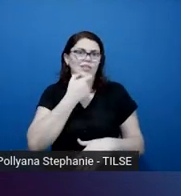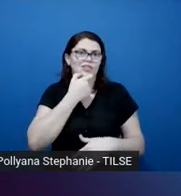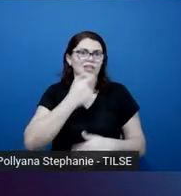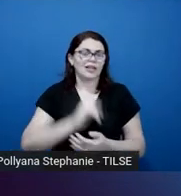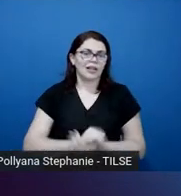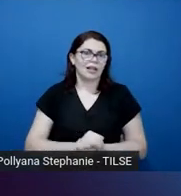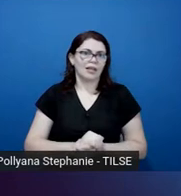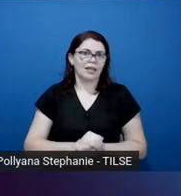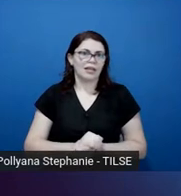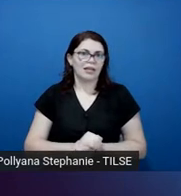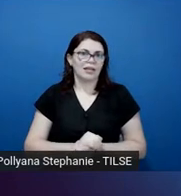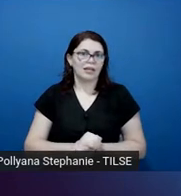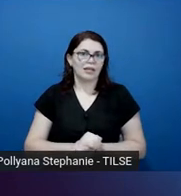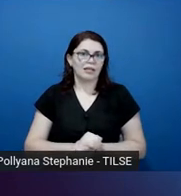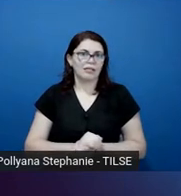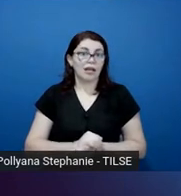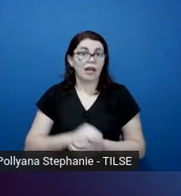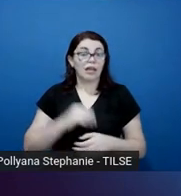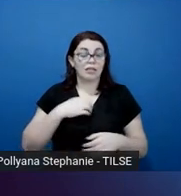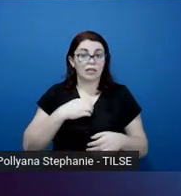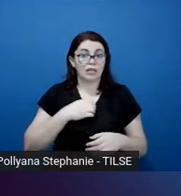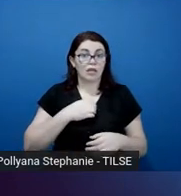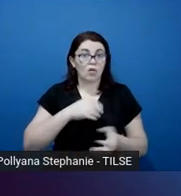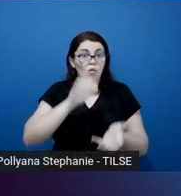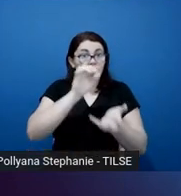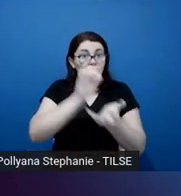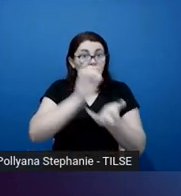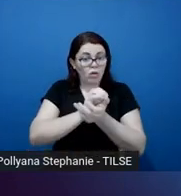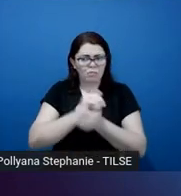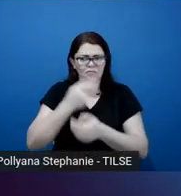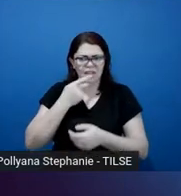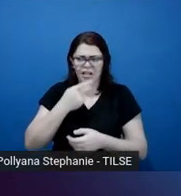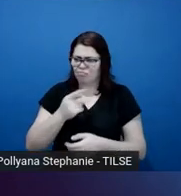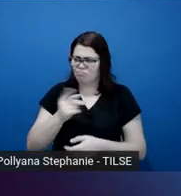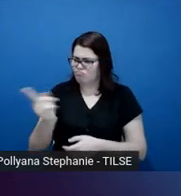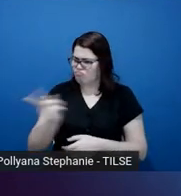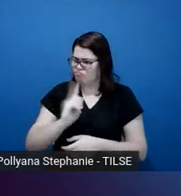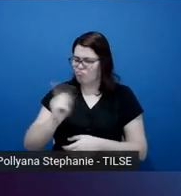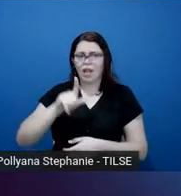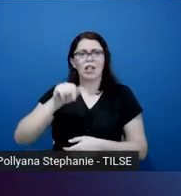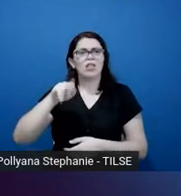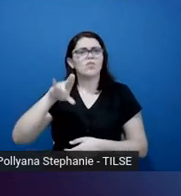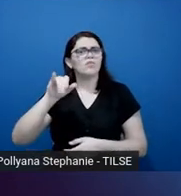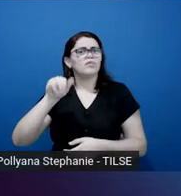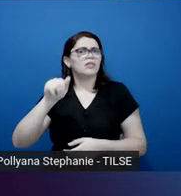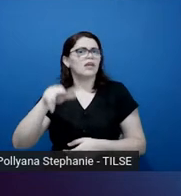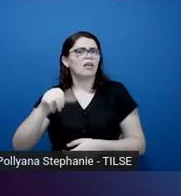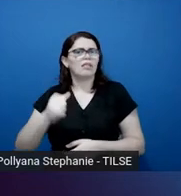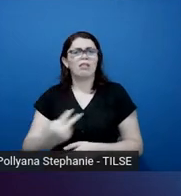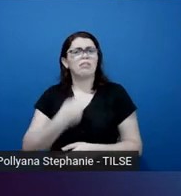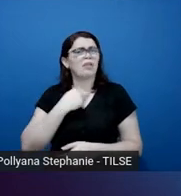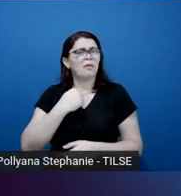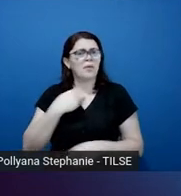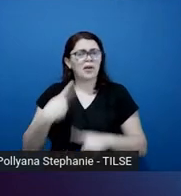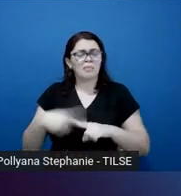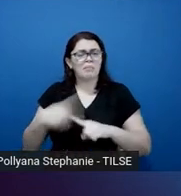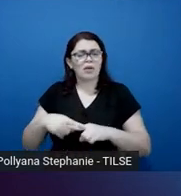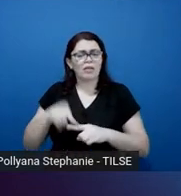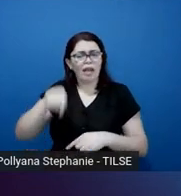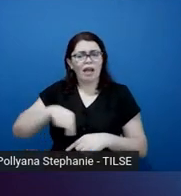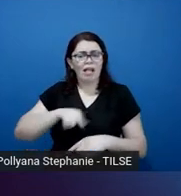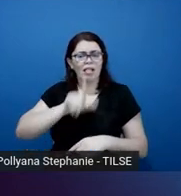time said, no, Luciana can't do that because she's a non-native English